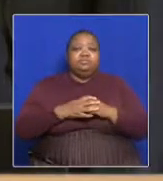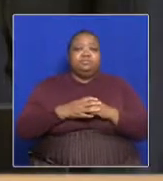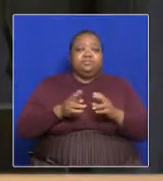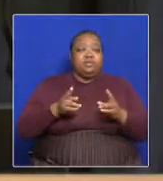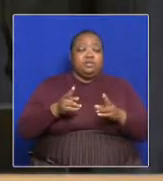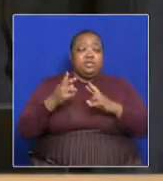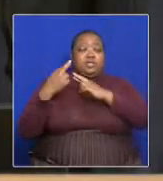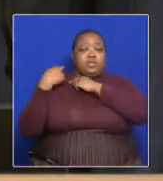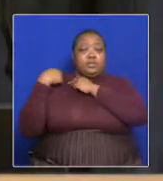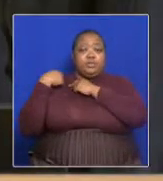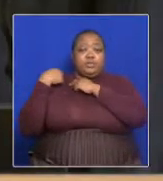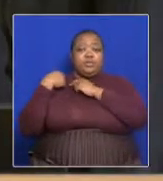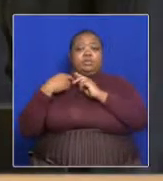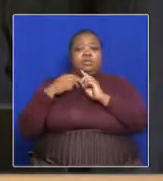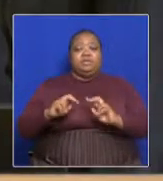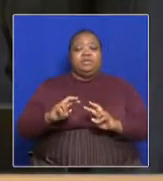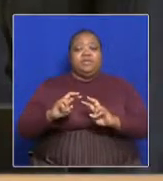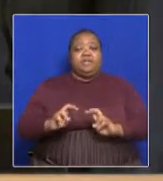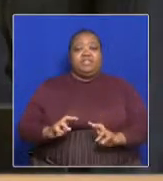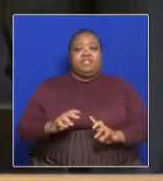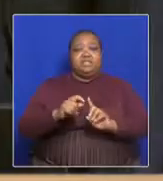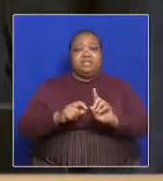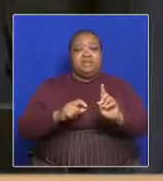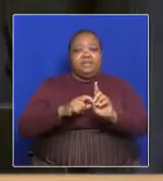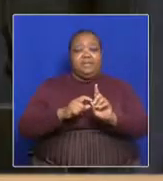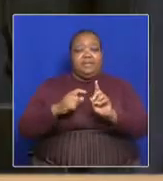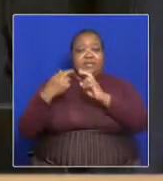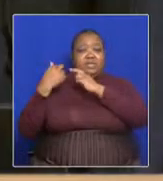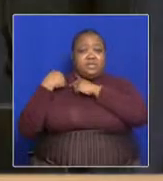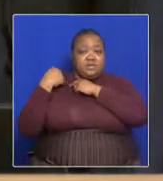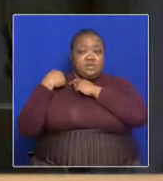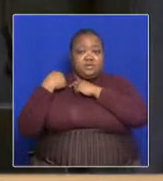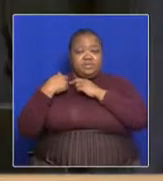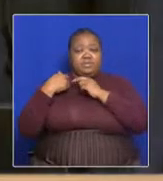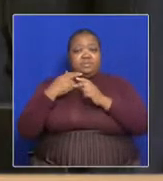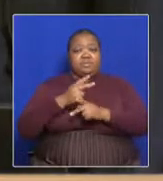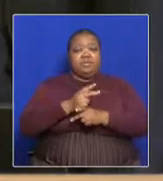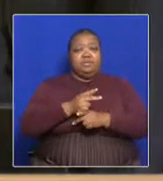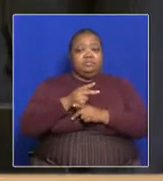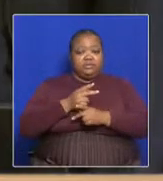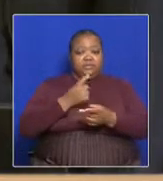an investigating officer to secure their exhibits?